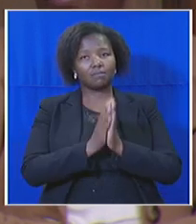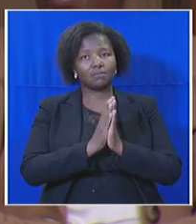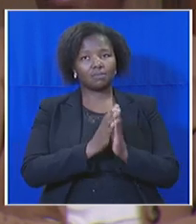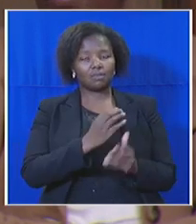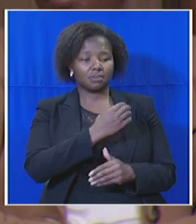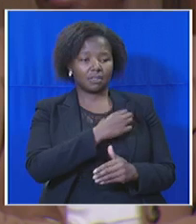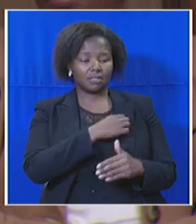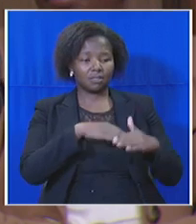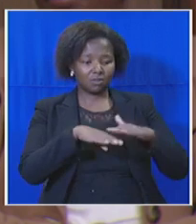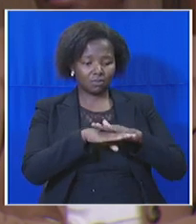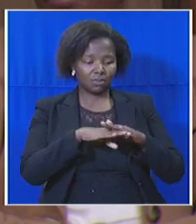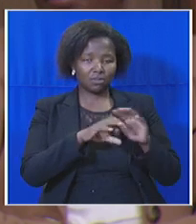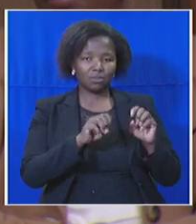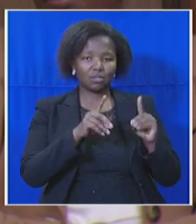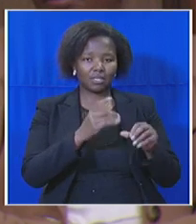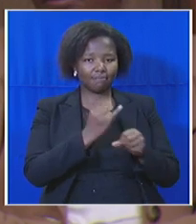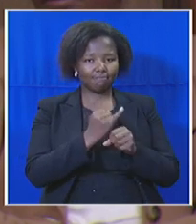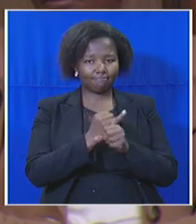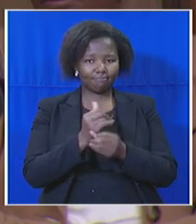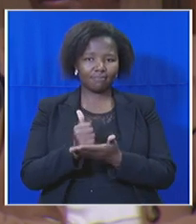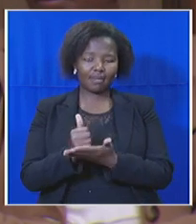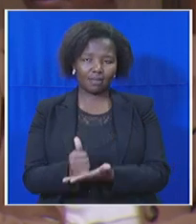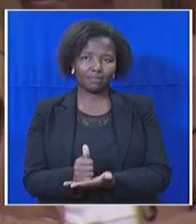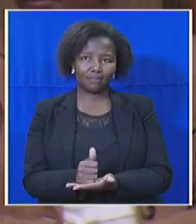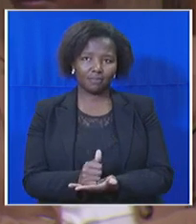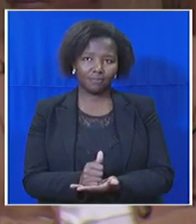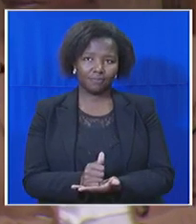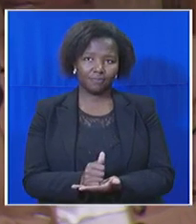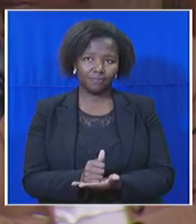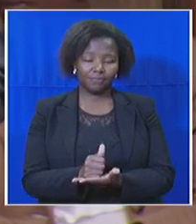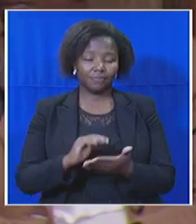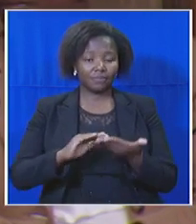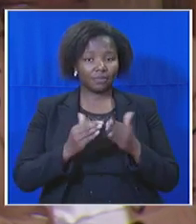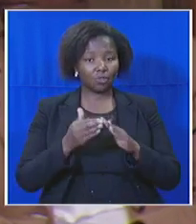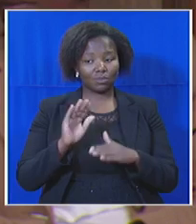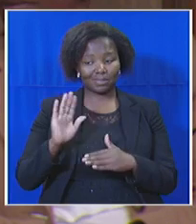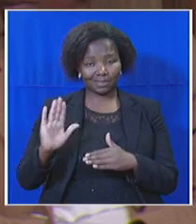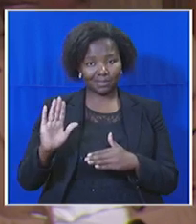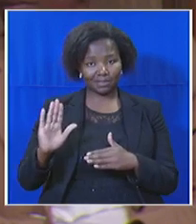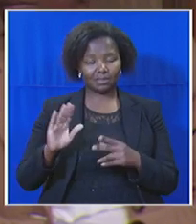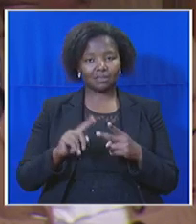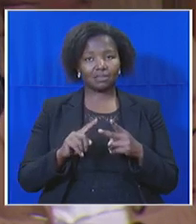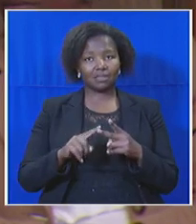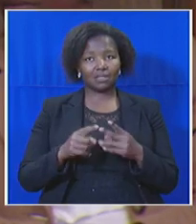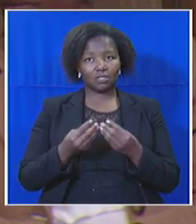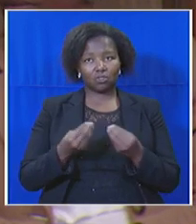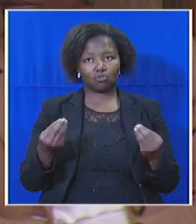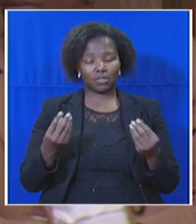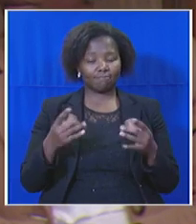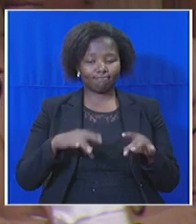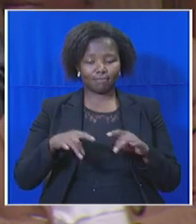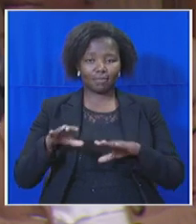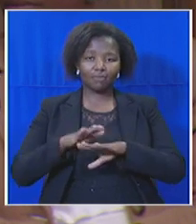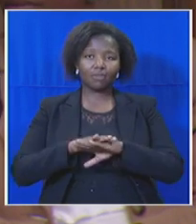Basic Education to urgently assist the process. That community, those students, must not miss out. It is such a